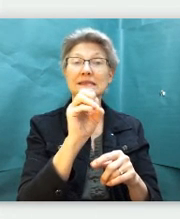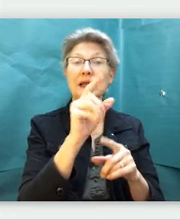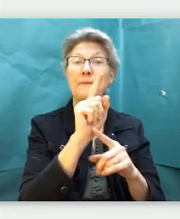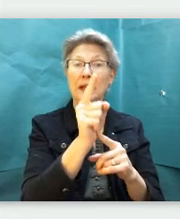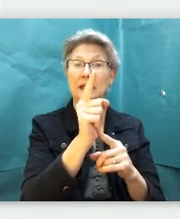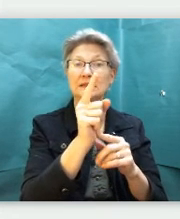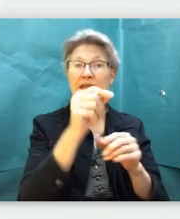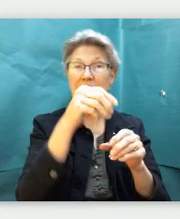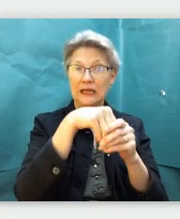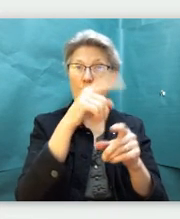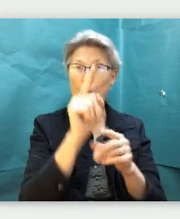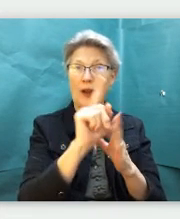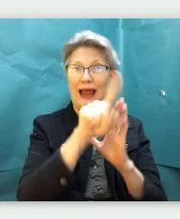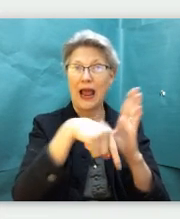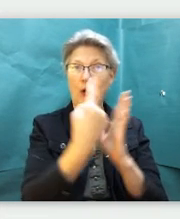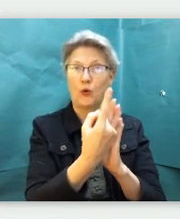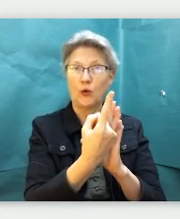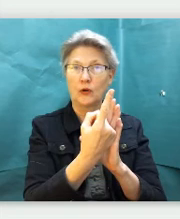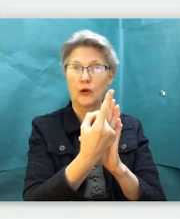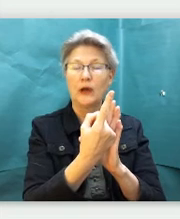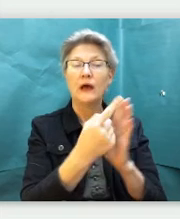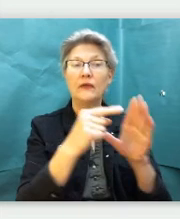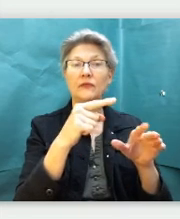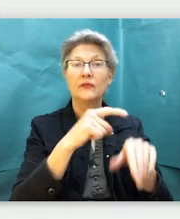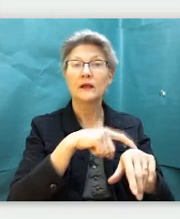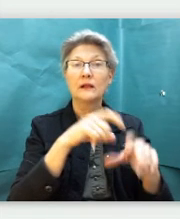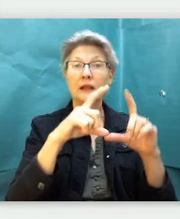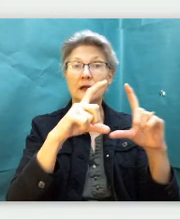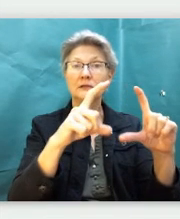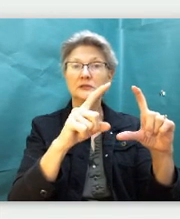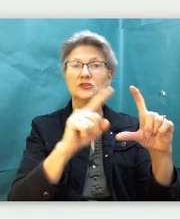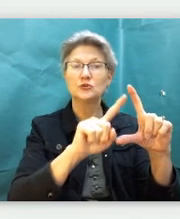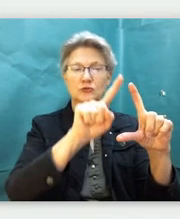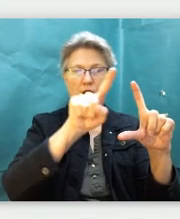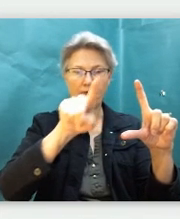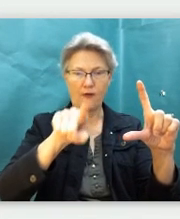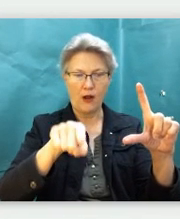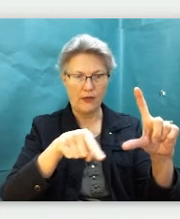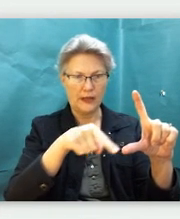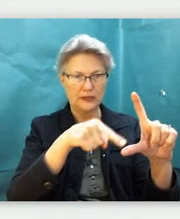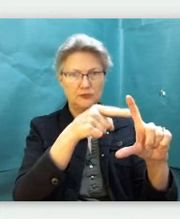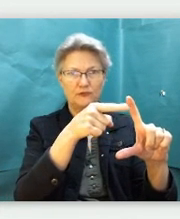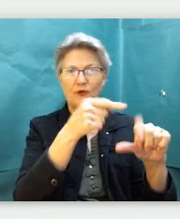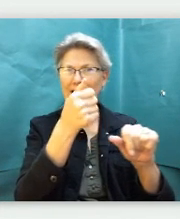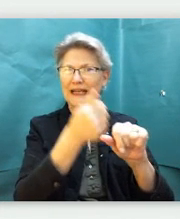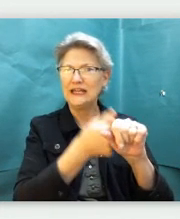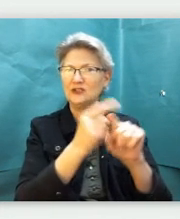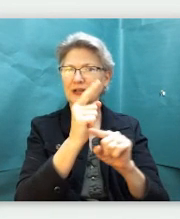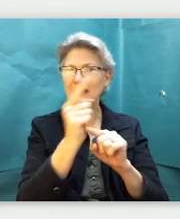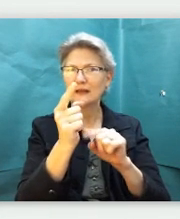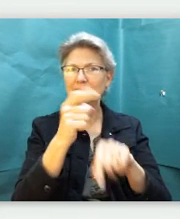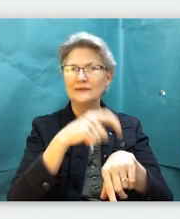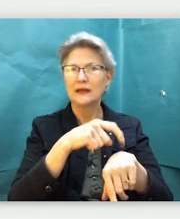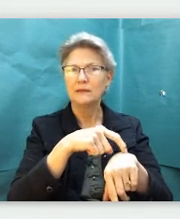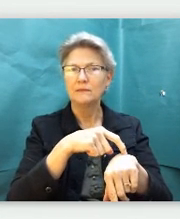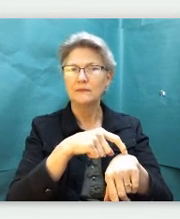clock shows how far the hands move for each length of time. Well, our clock here shows 3 o'clock.